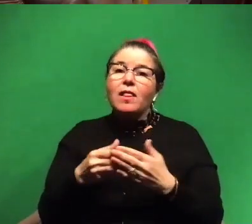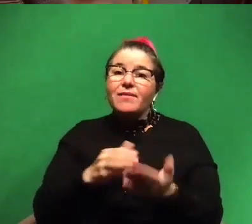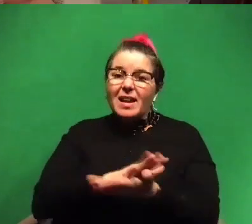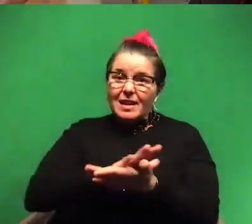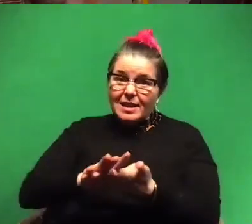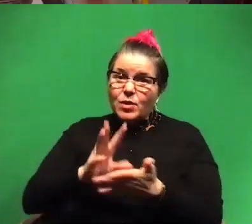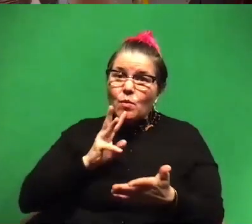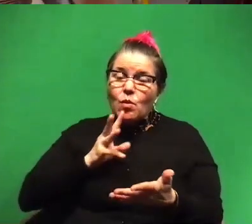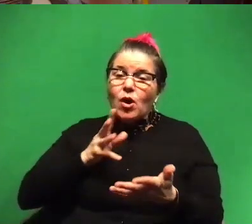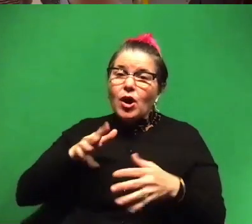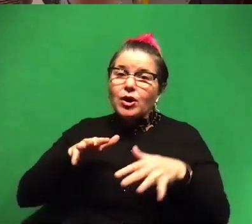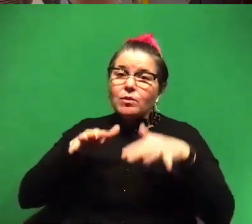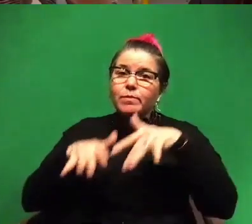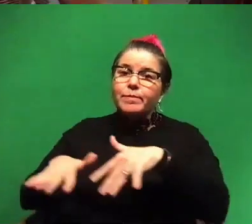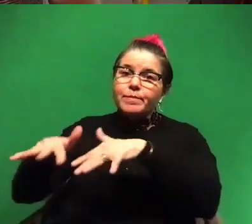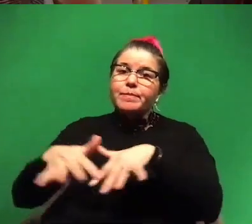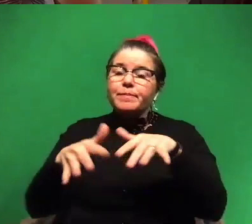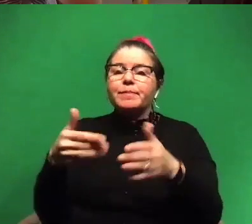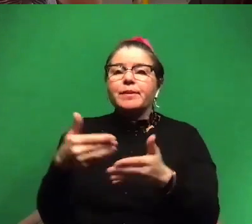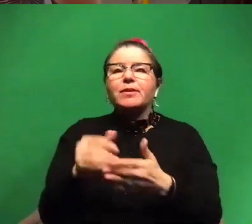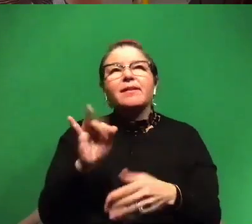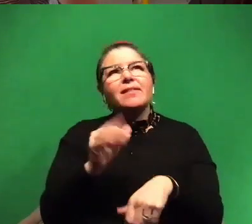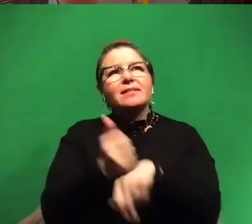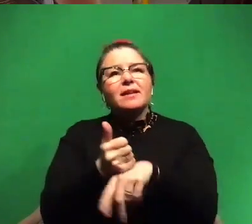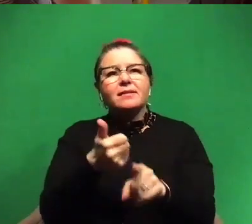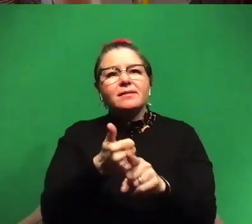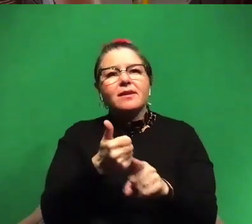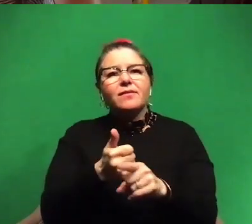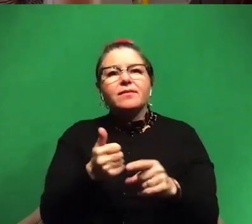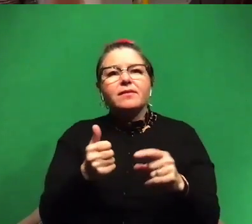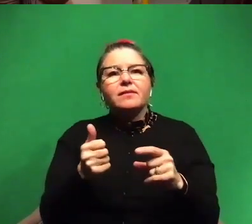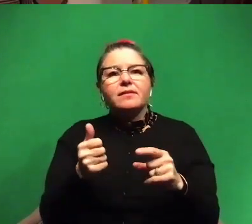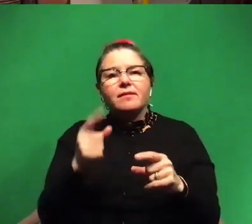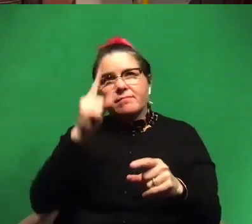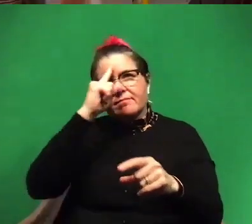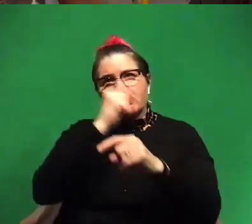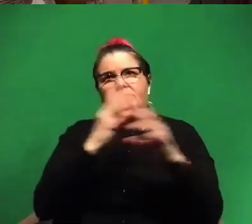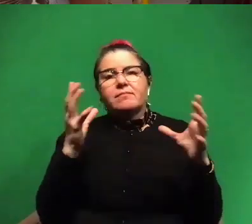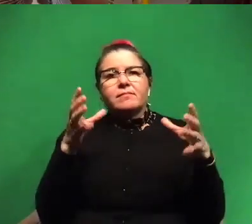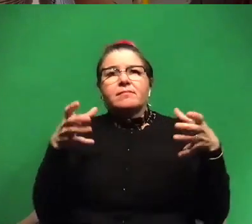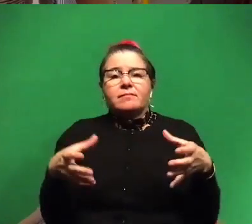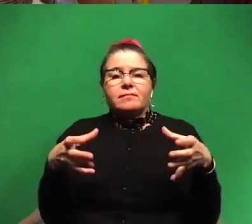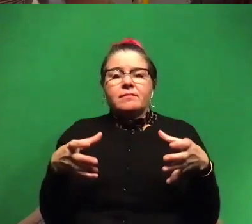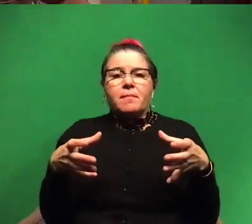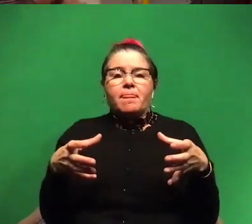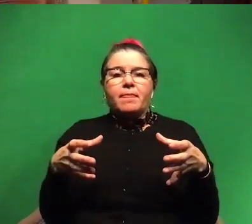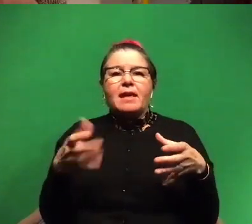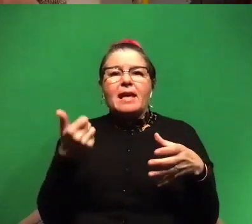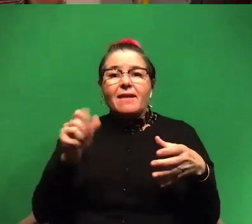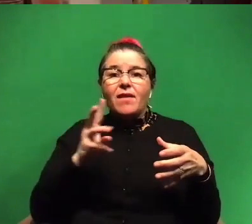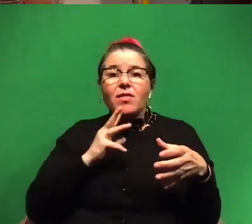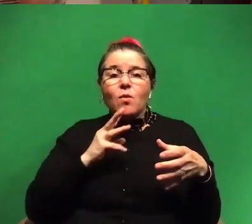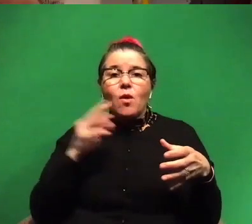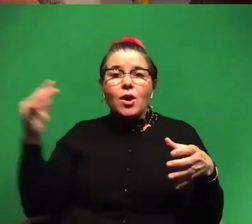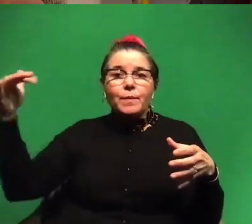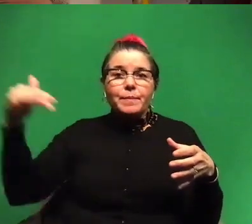that's flowing around the site, so if you have like a site that's in this area, a mine site that's this big, you want to make sure that any of the water coming into